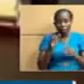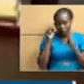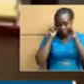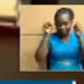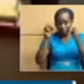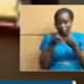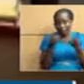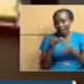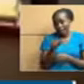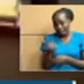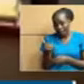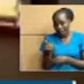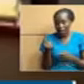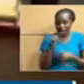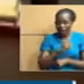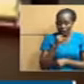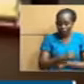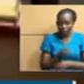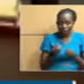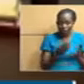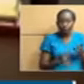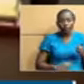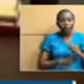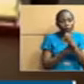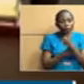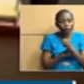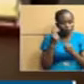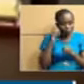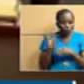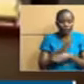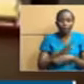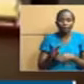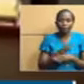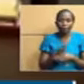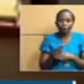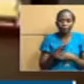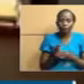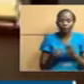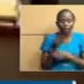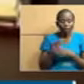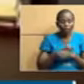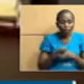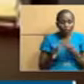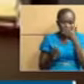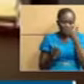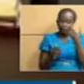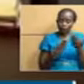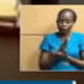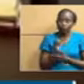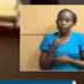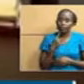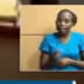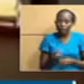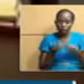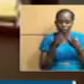every day talk about providing support for business enterprises. They even say providing support for